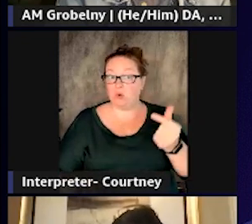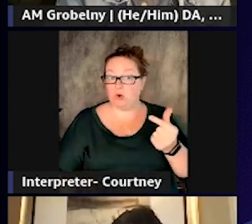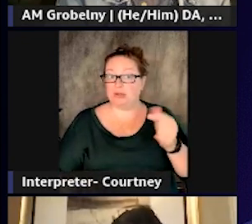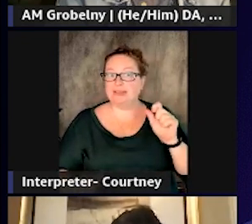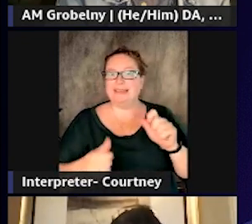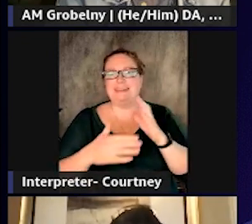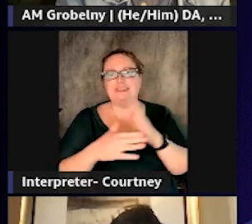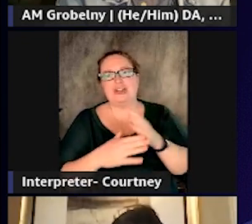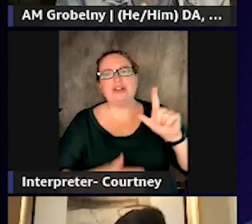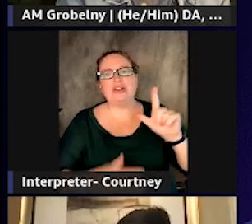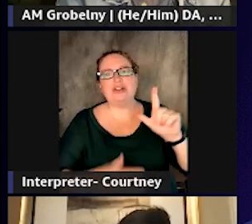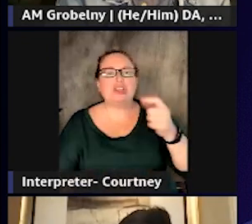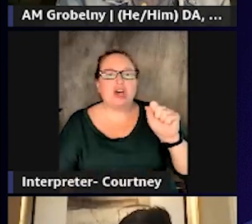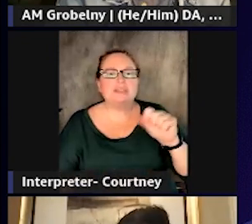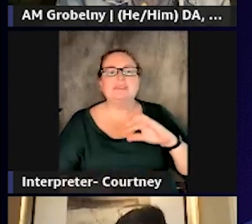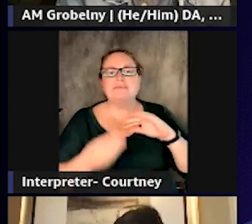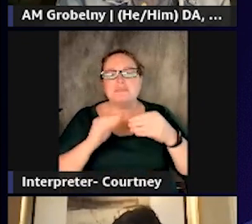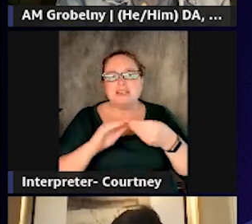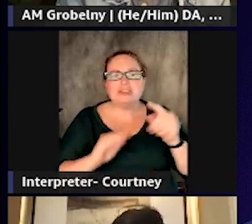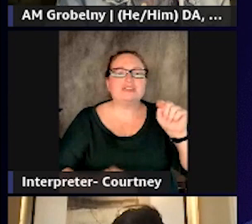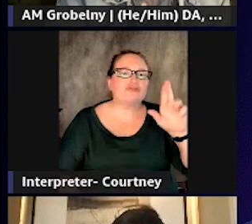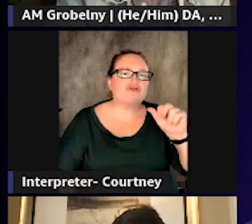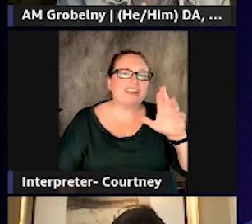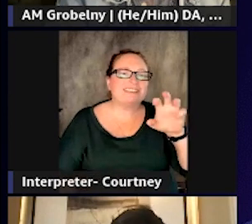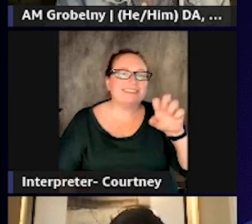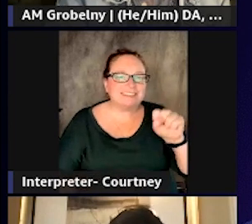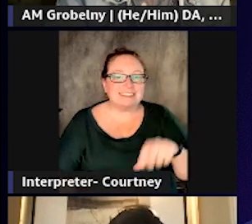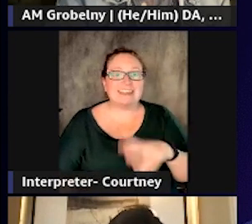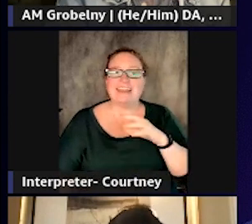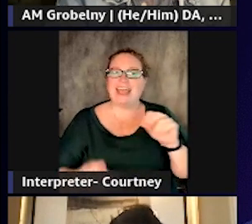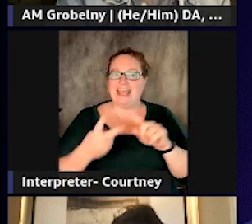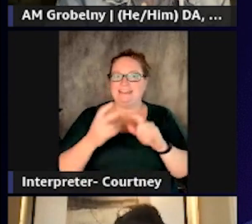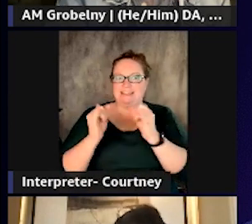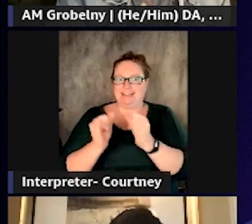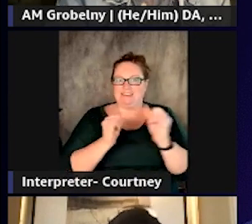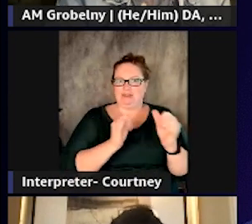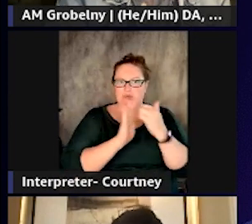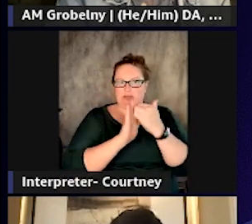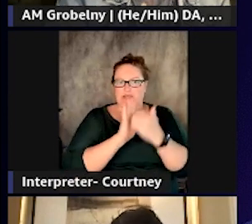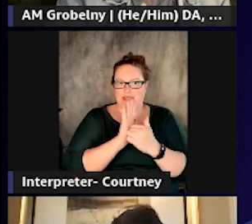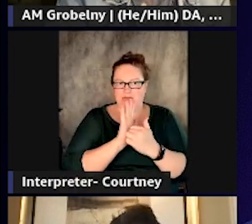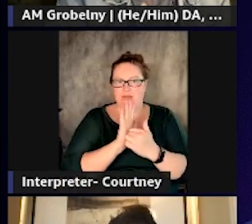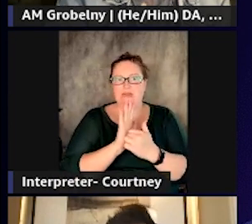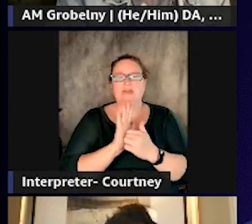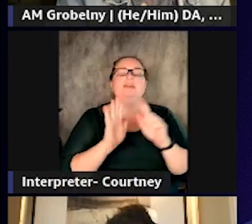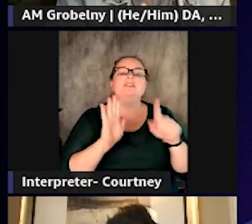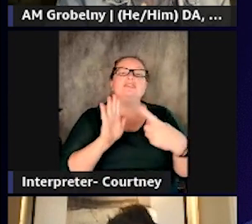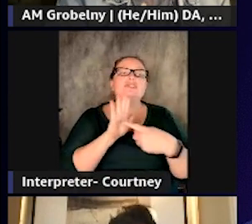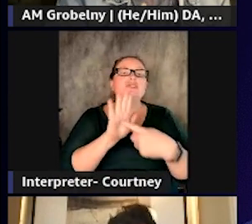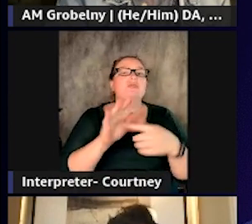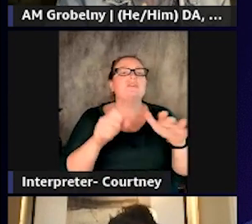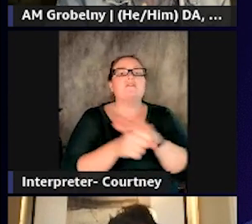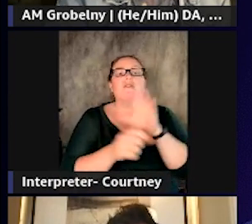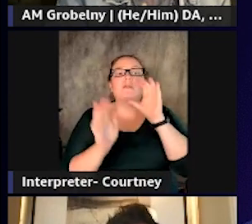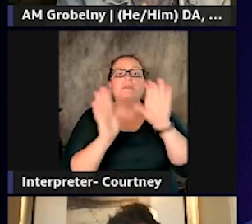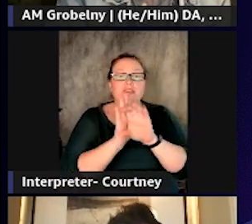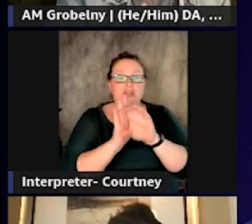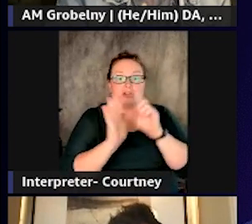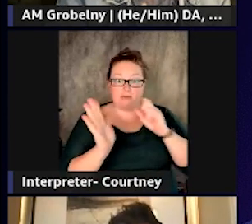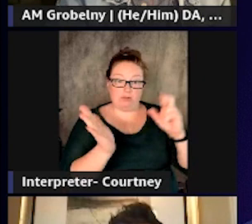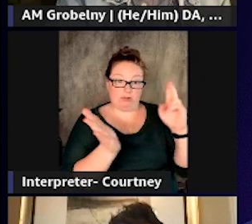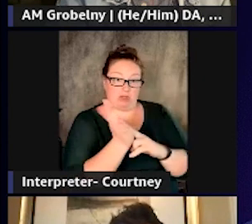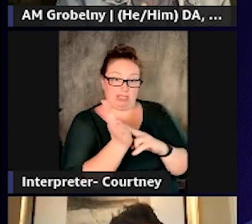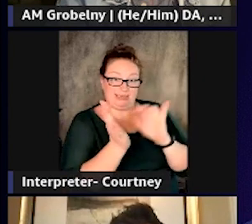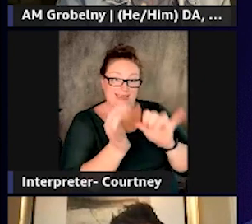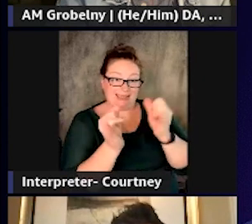logs, metrics, and traces, and an individual account. So just to show you the complete picture, I'm going to go log into that individual account and